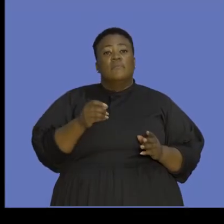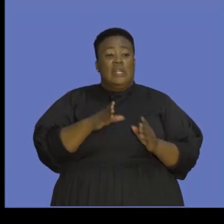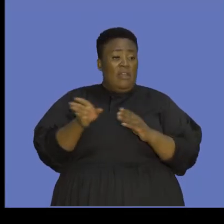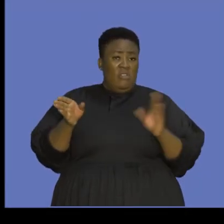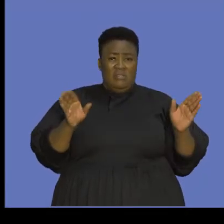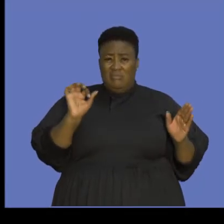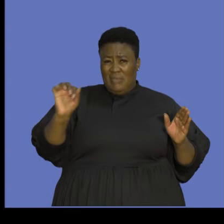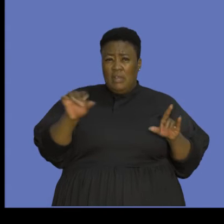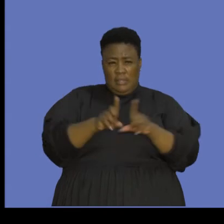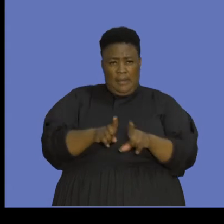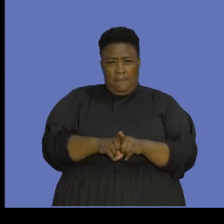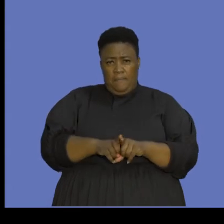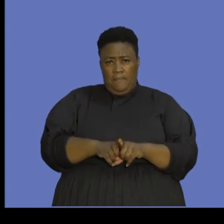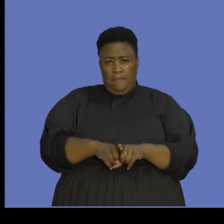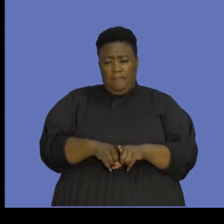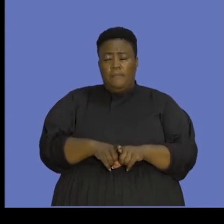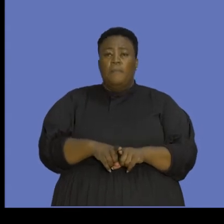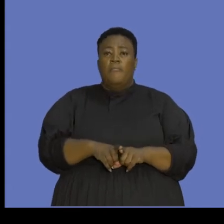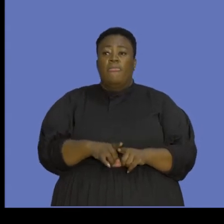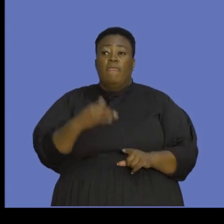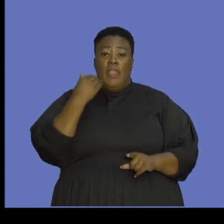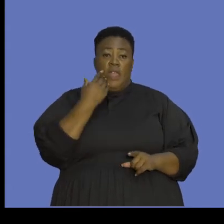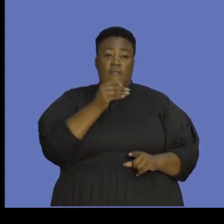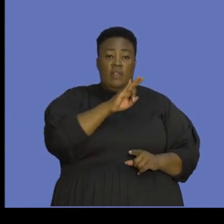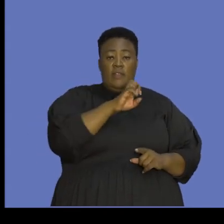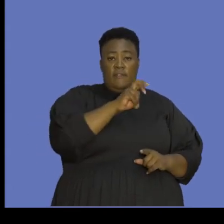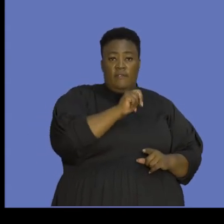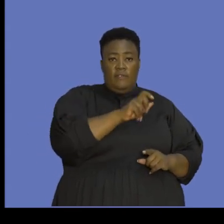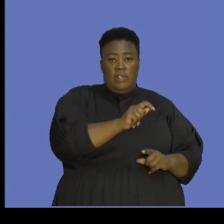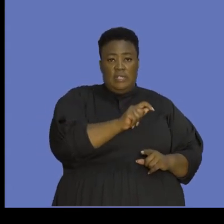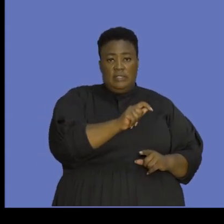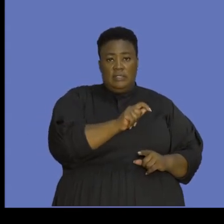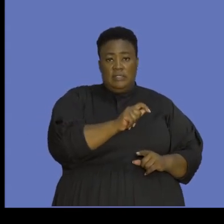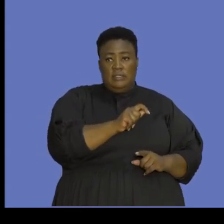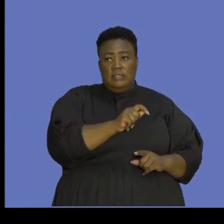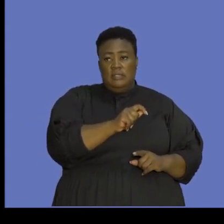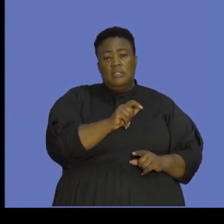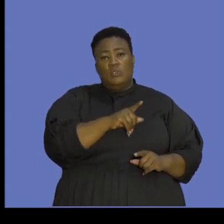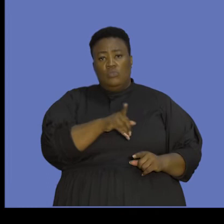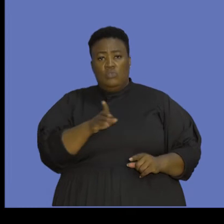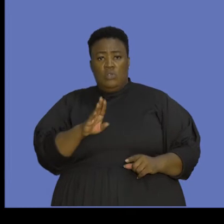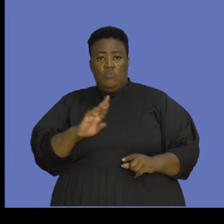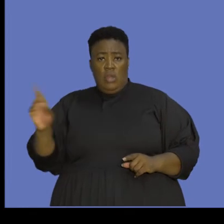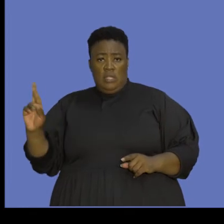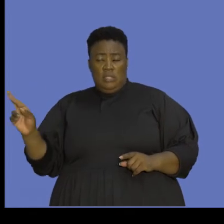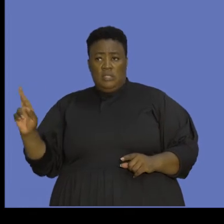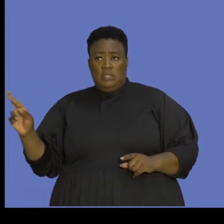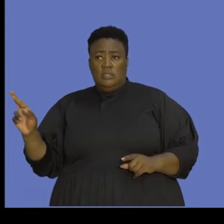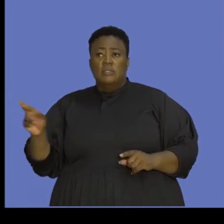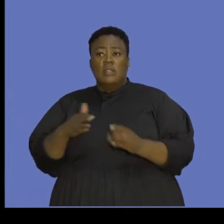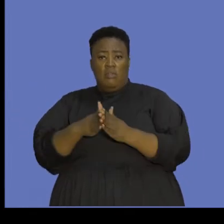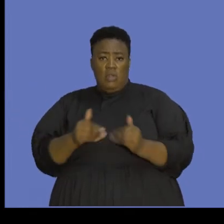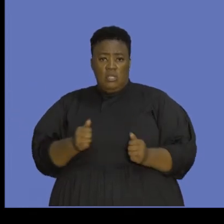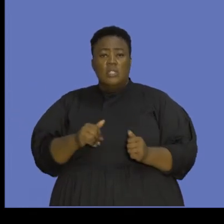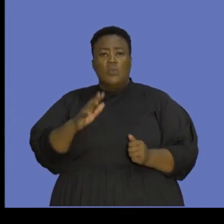same. So if F net, your net force, is to the right, acceleration